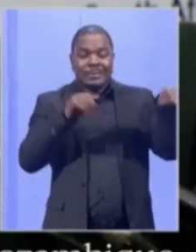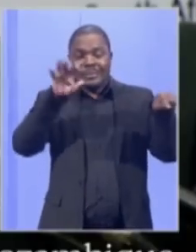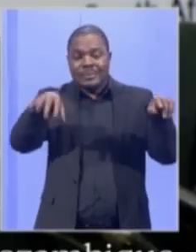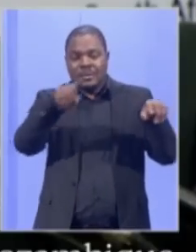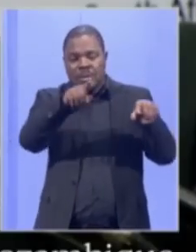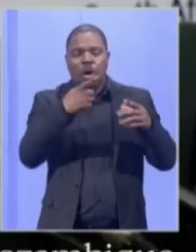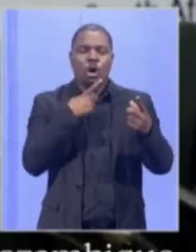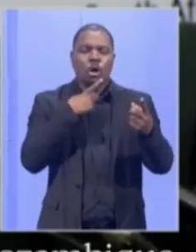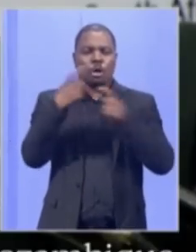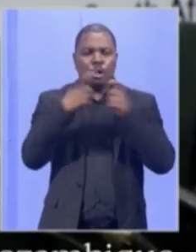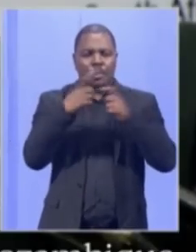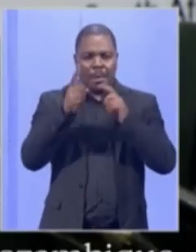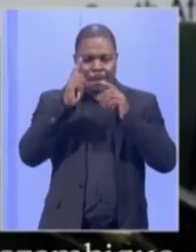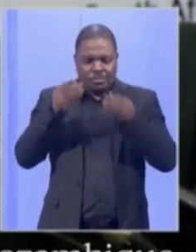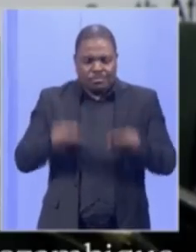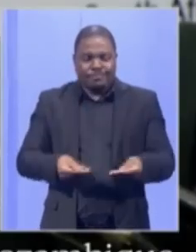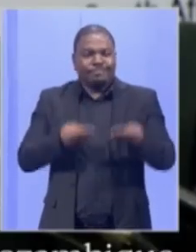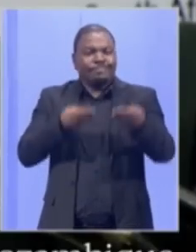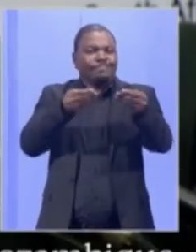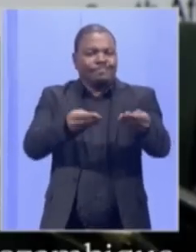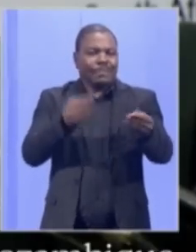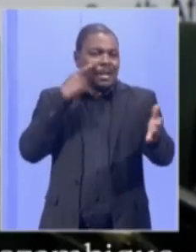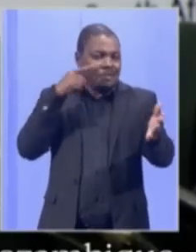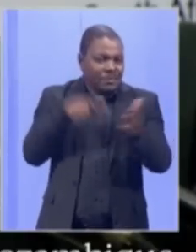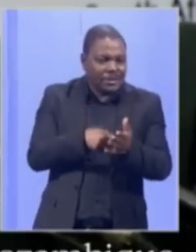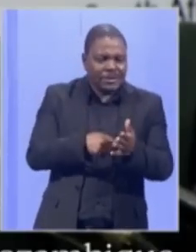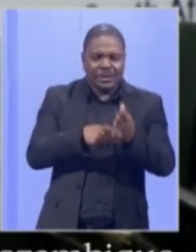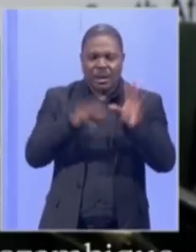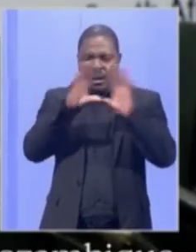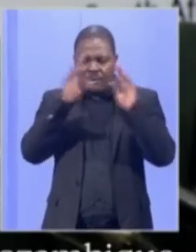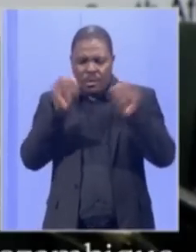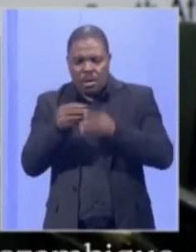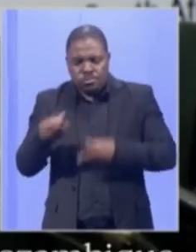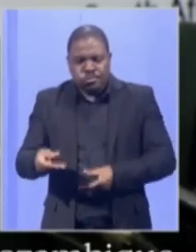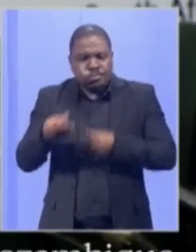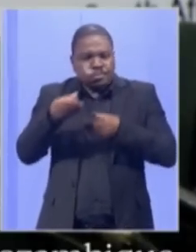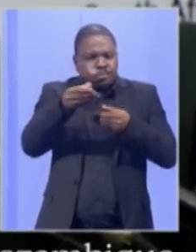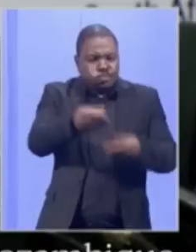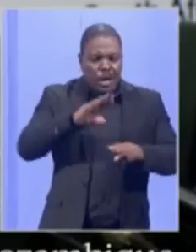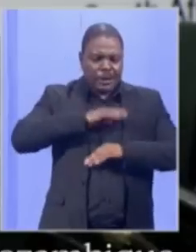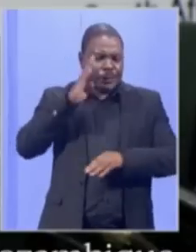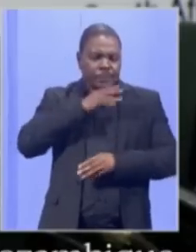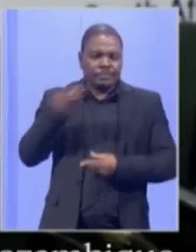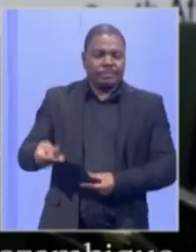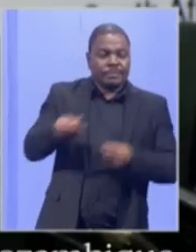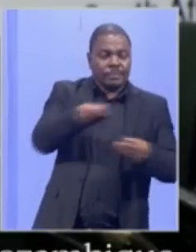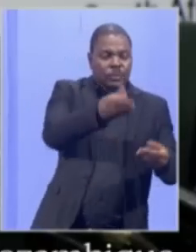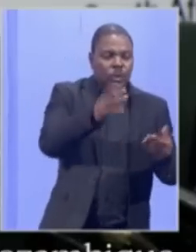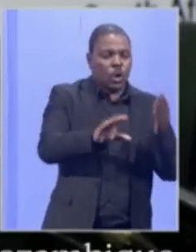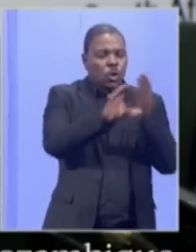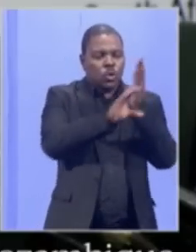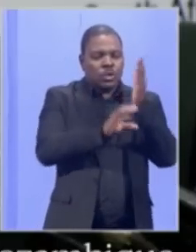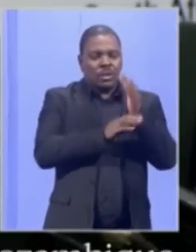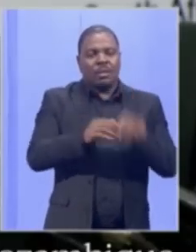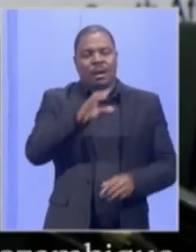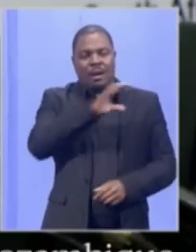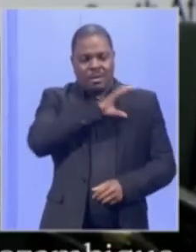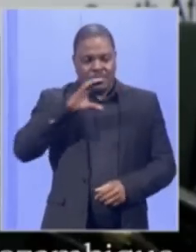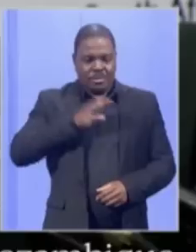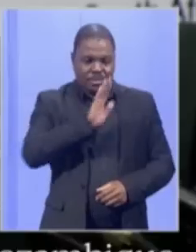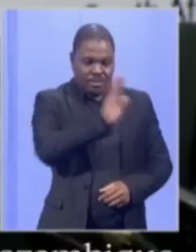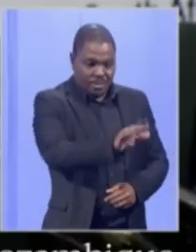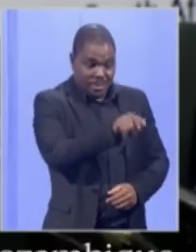their grievances and their evidence of displeasure or dissatisfaction through the Constitutional Council and allow the